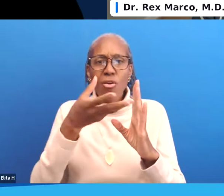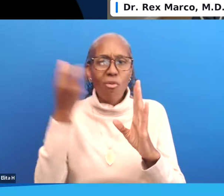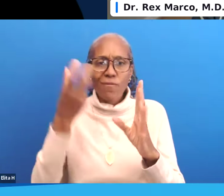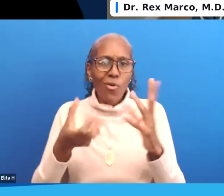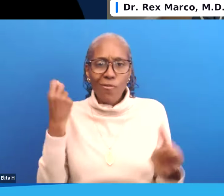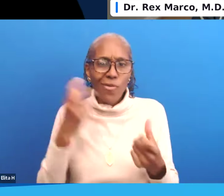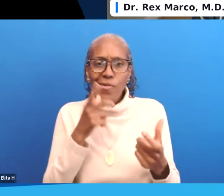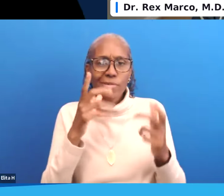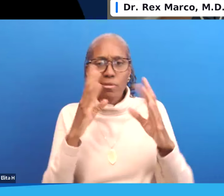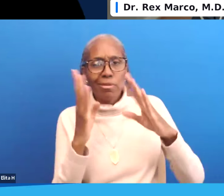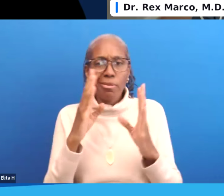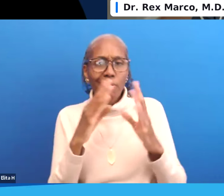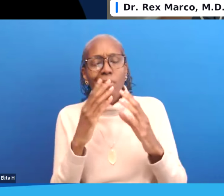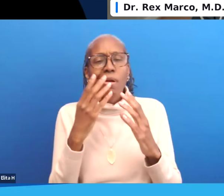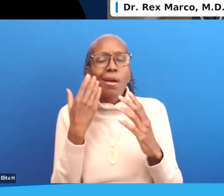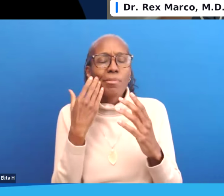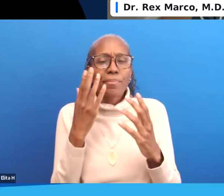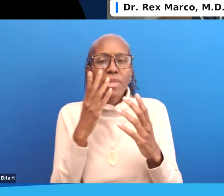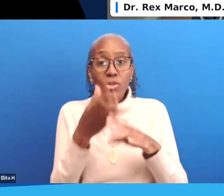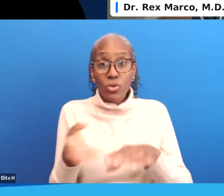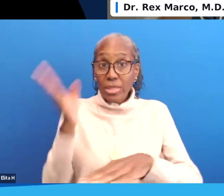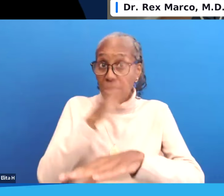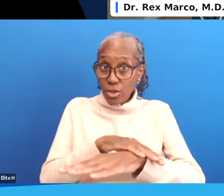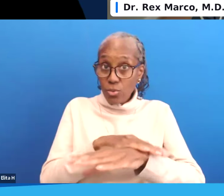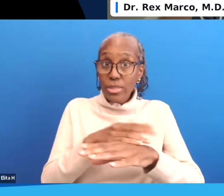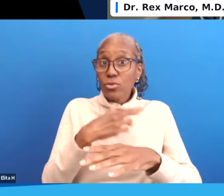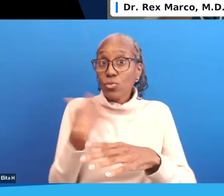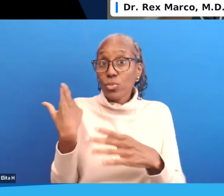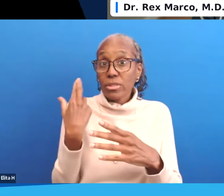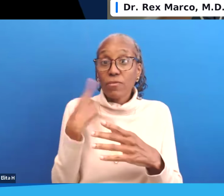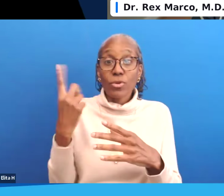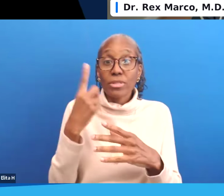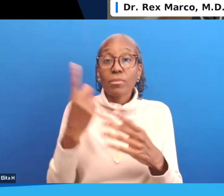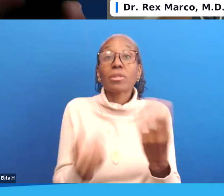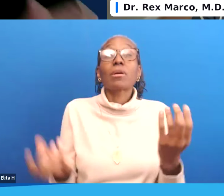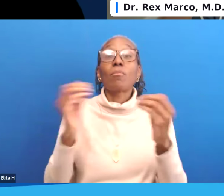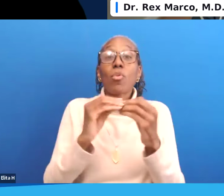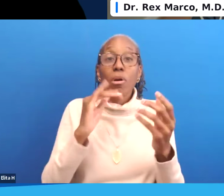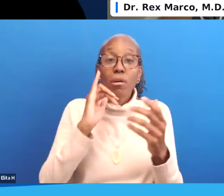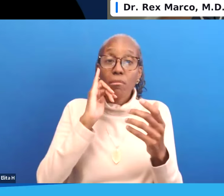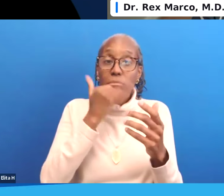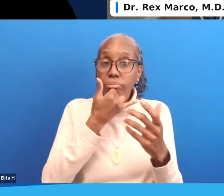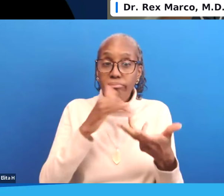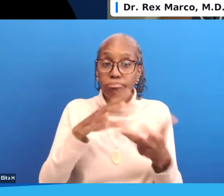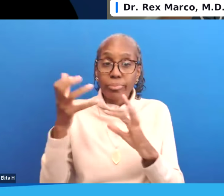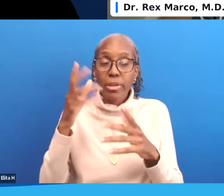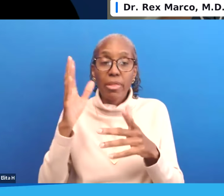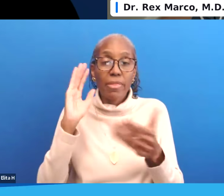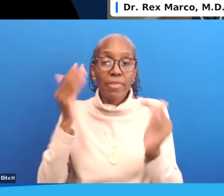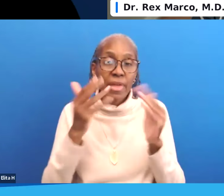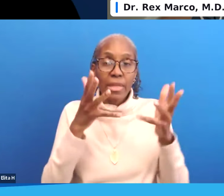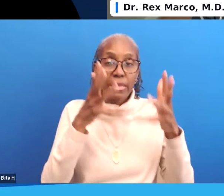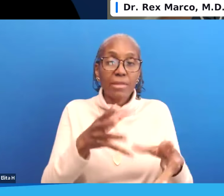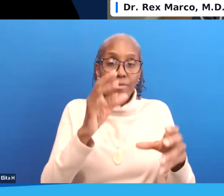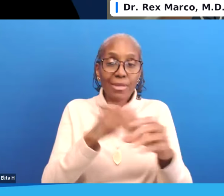out. And would it be increase your risk of something more going wrong than leaving it in?